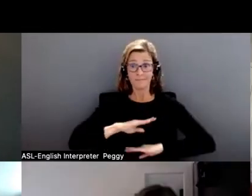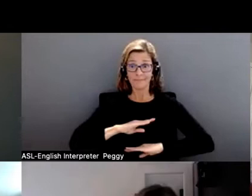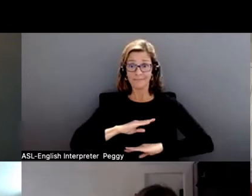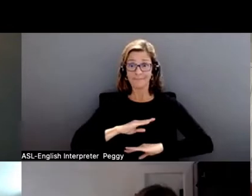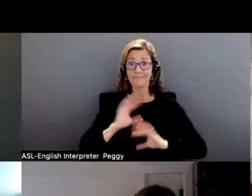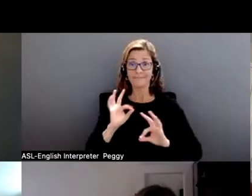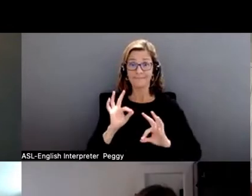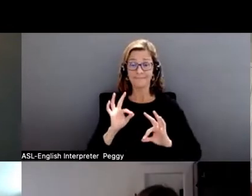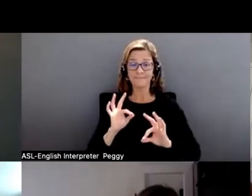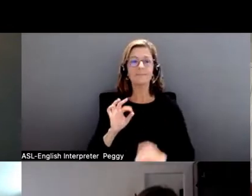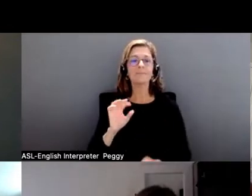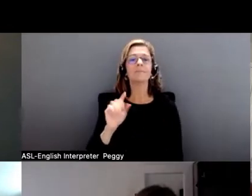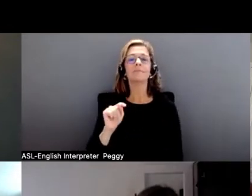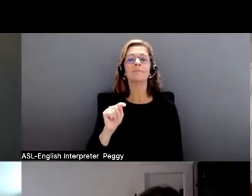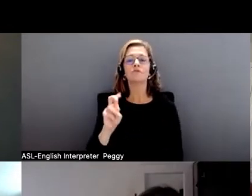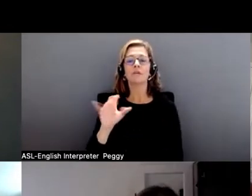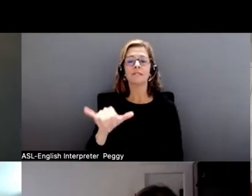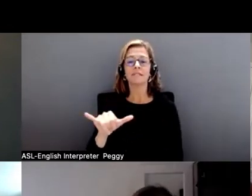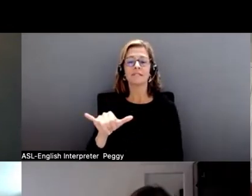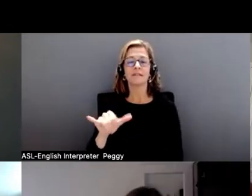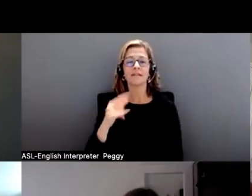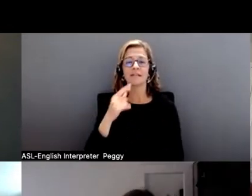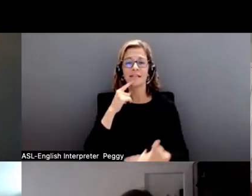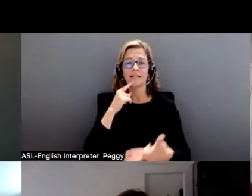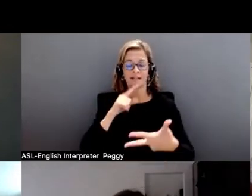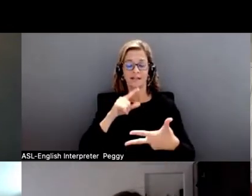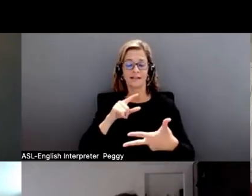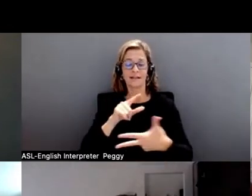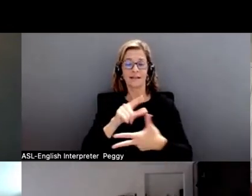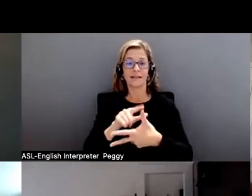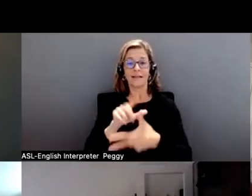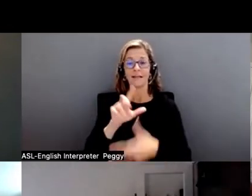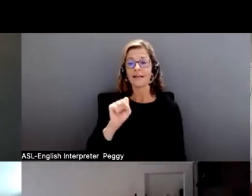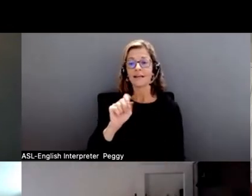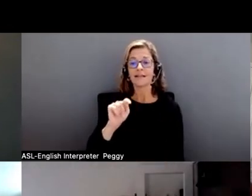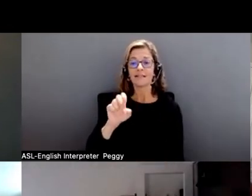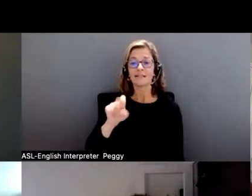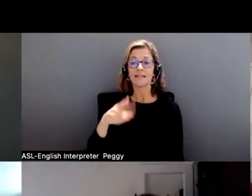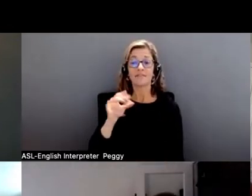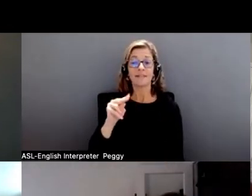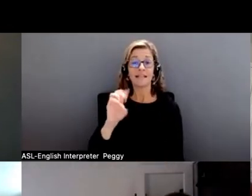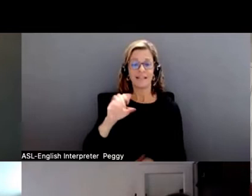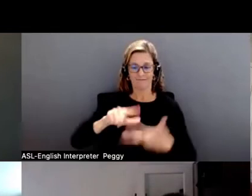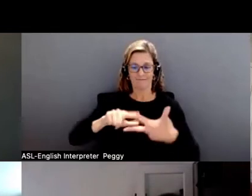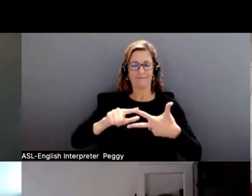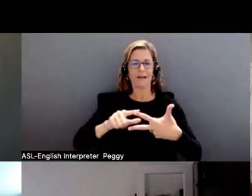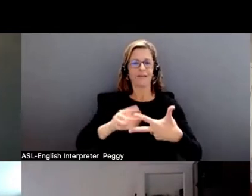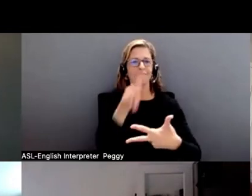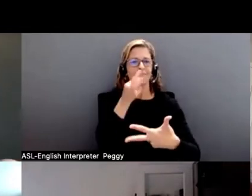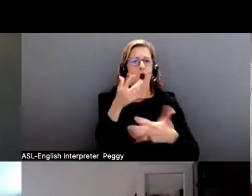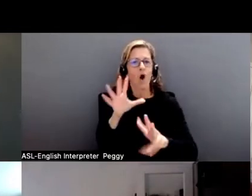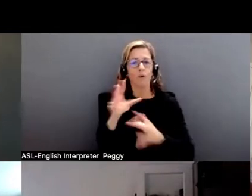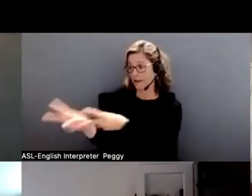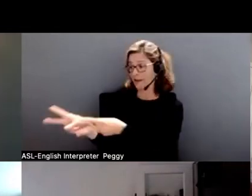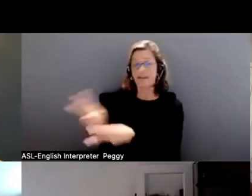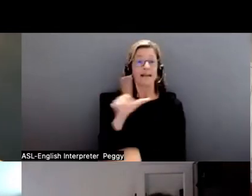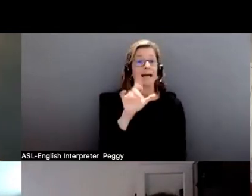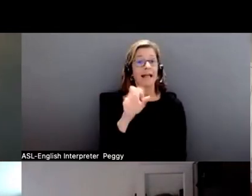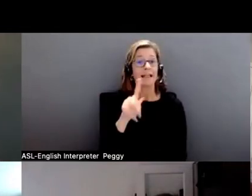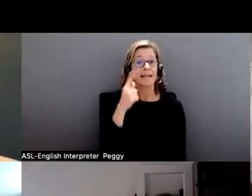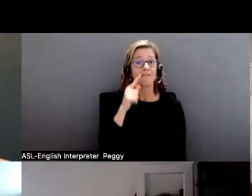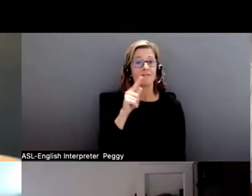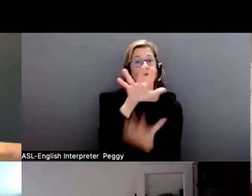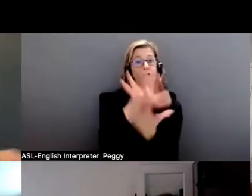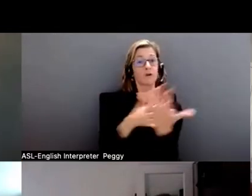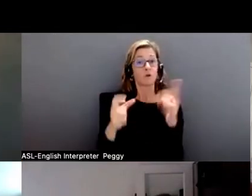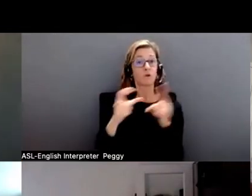And Stephanie has done magic work and put the link to the crossword thing in the chat already. So that's great.